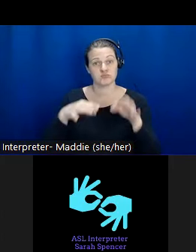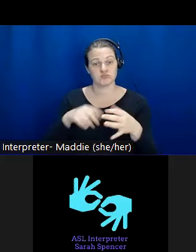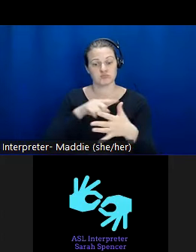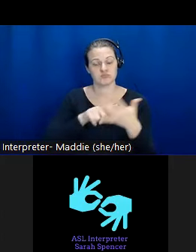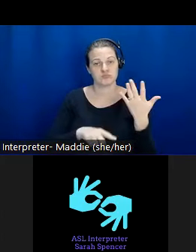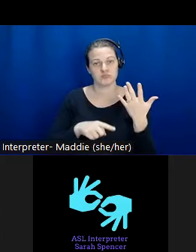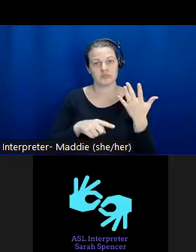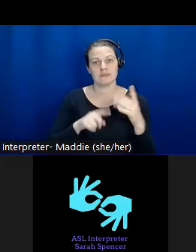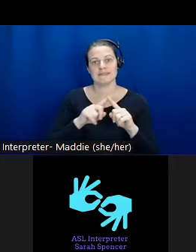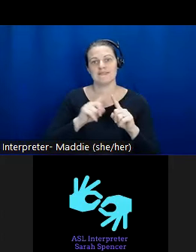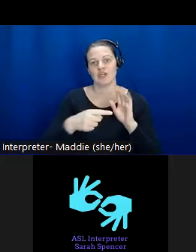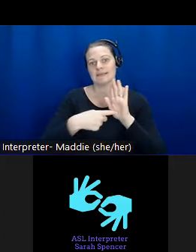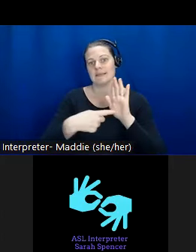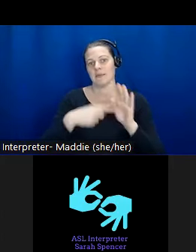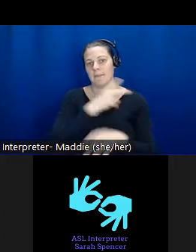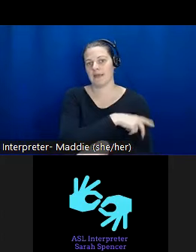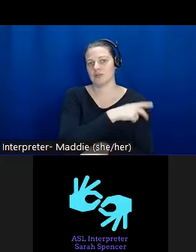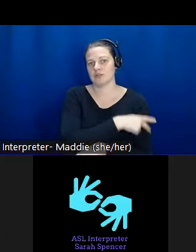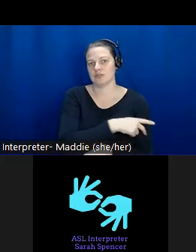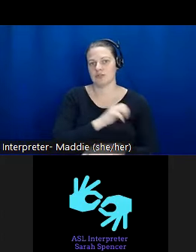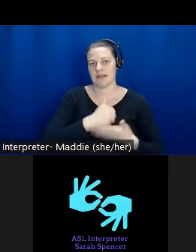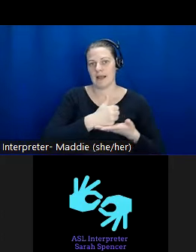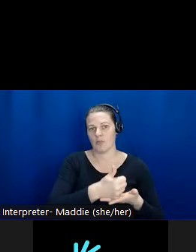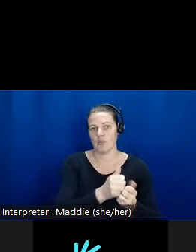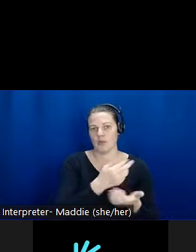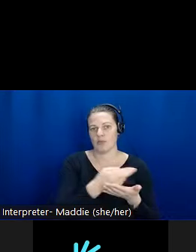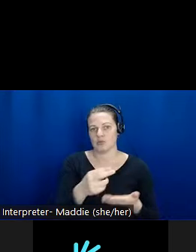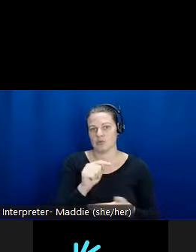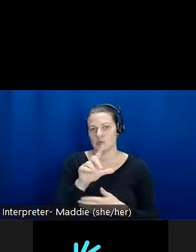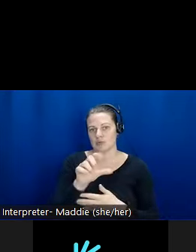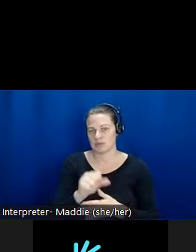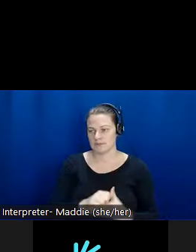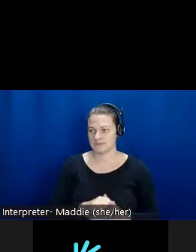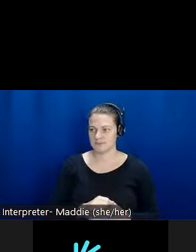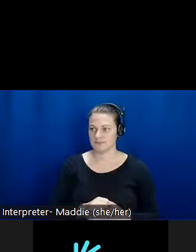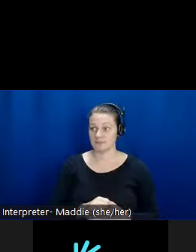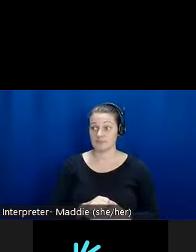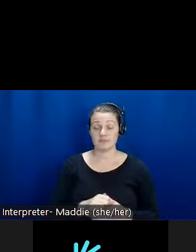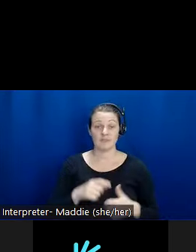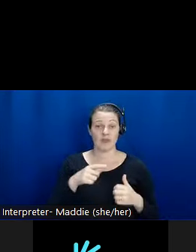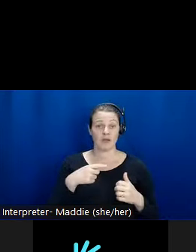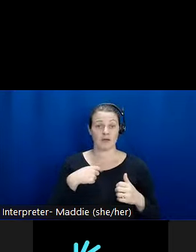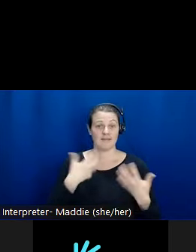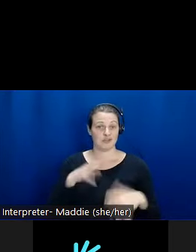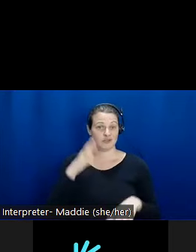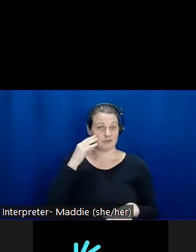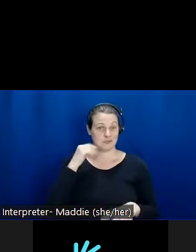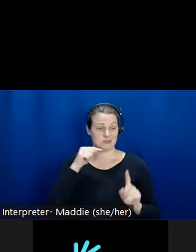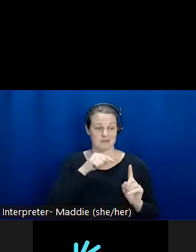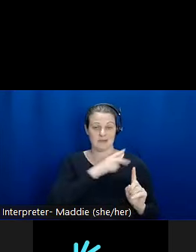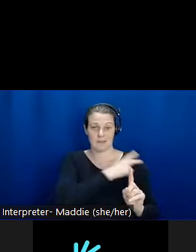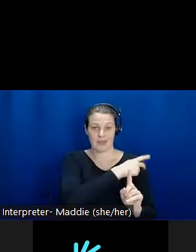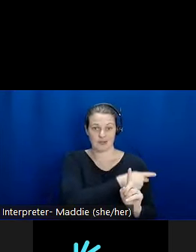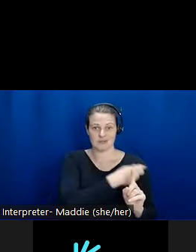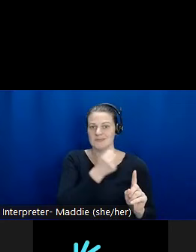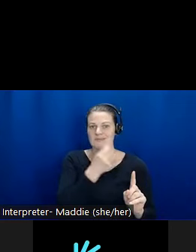with these resources and low vision tools. So I had a patient a few months